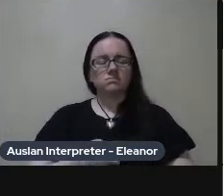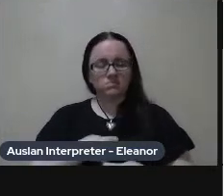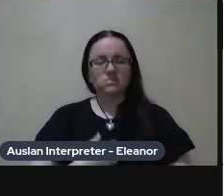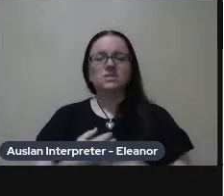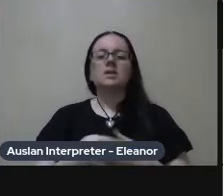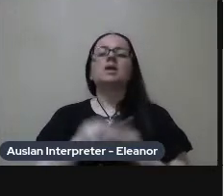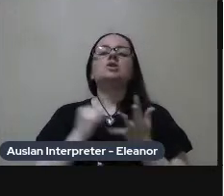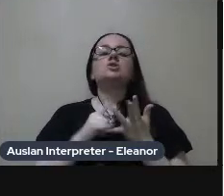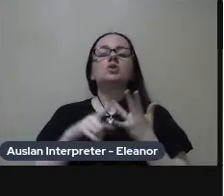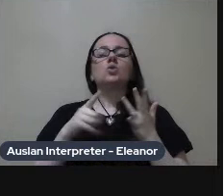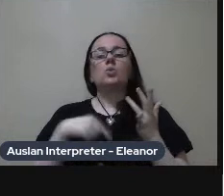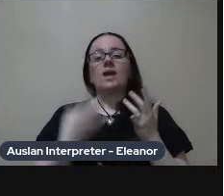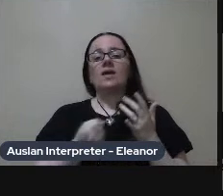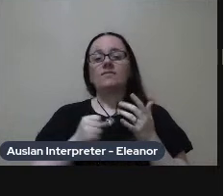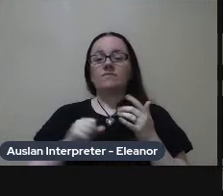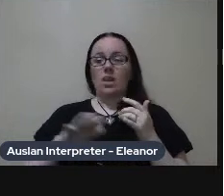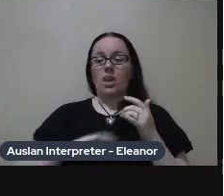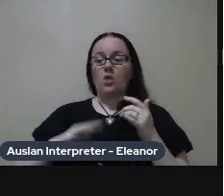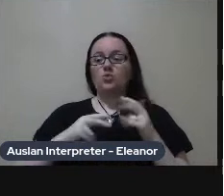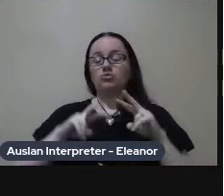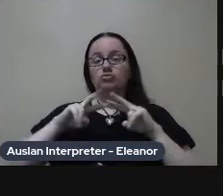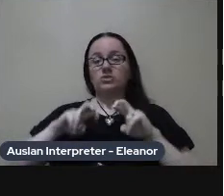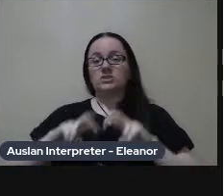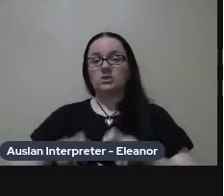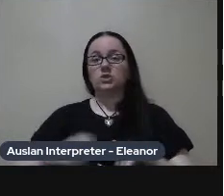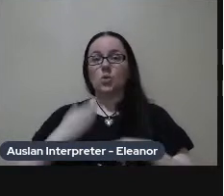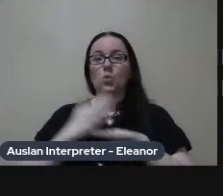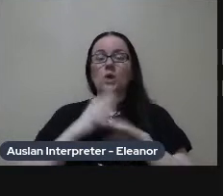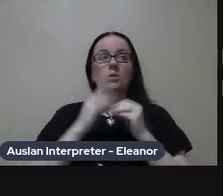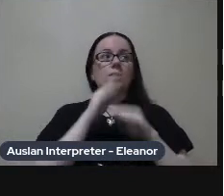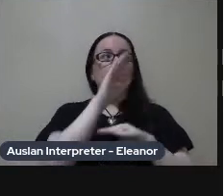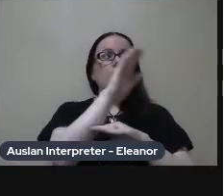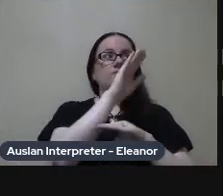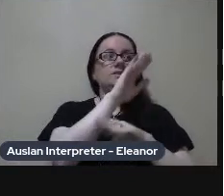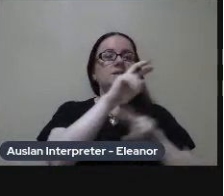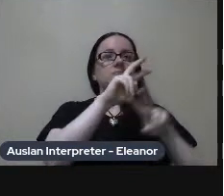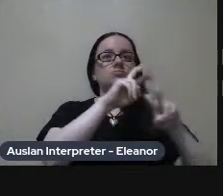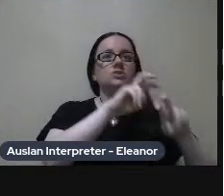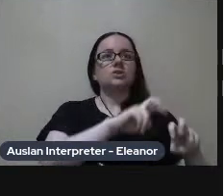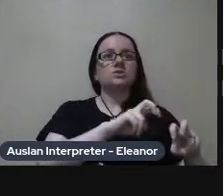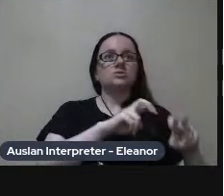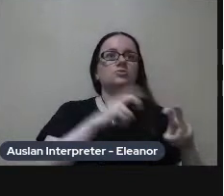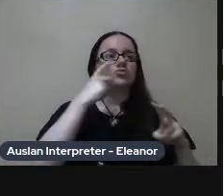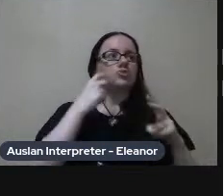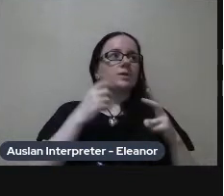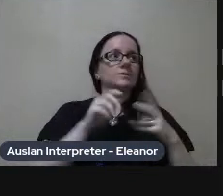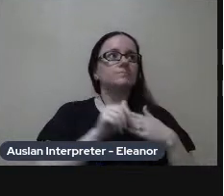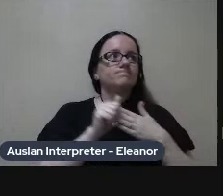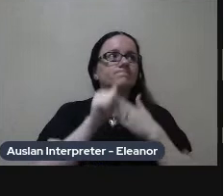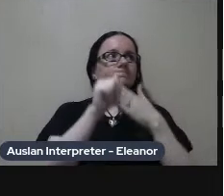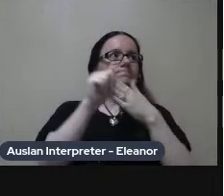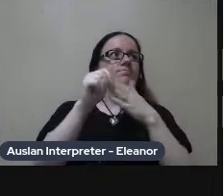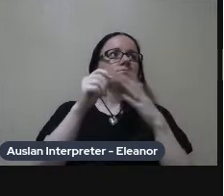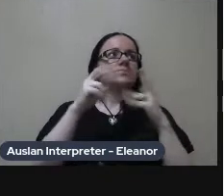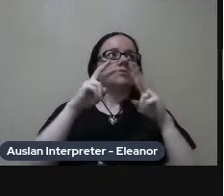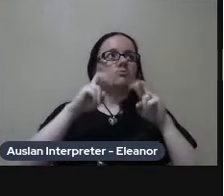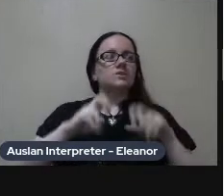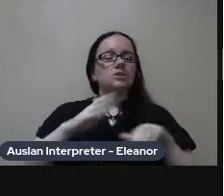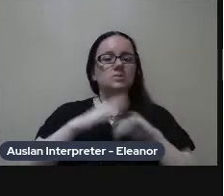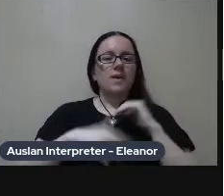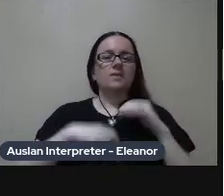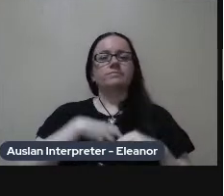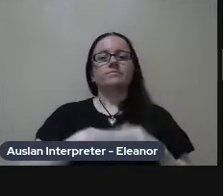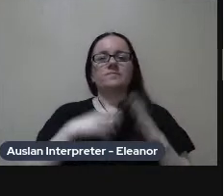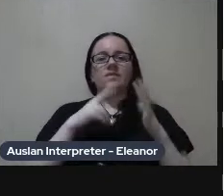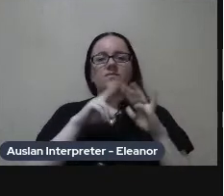got local researchers working on international collaborations to forge a roadmap to accelerated fatigue research.